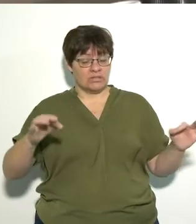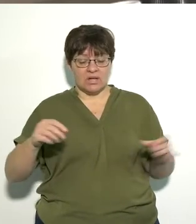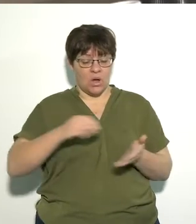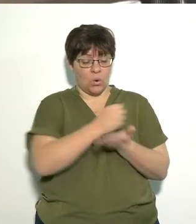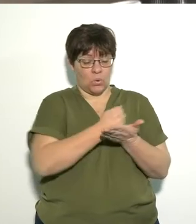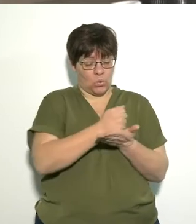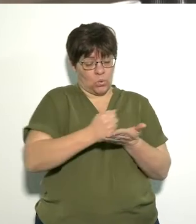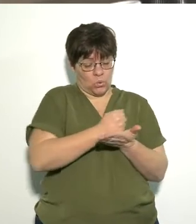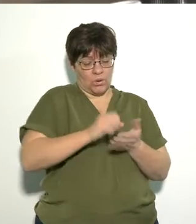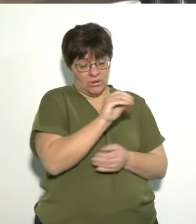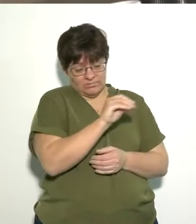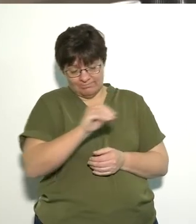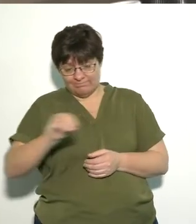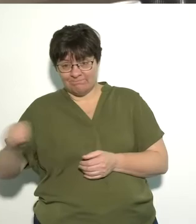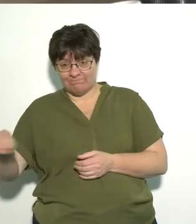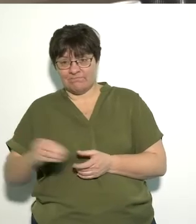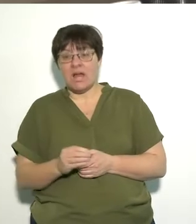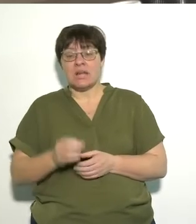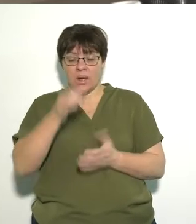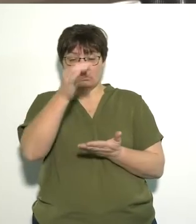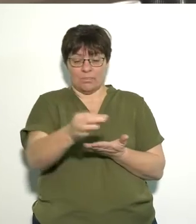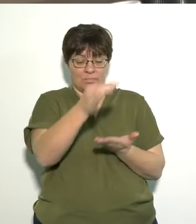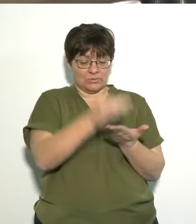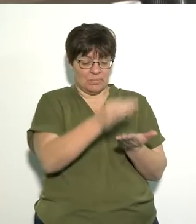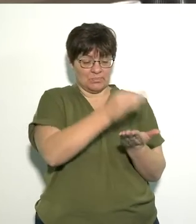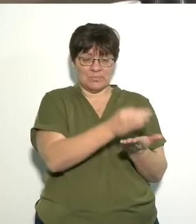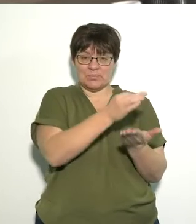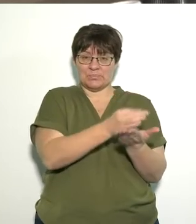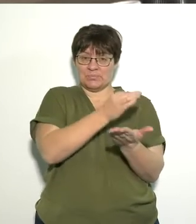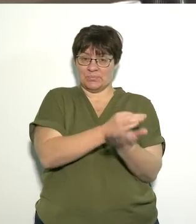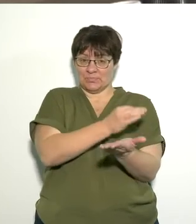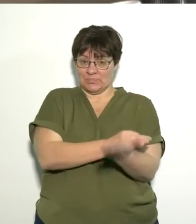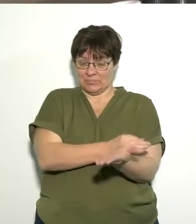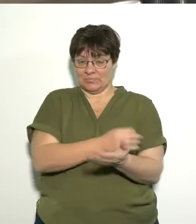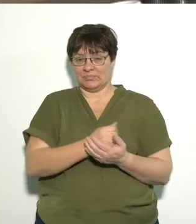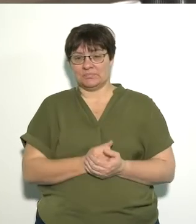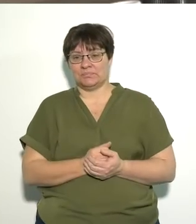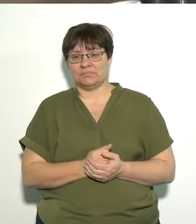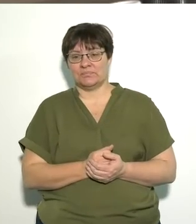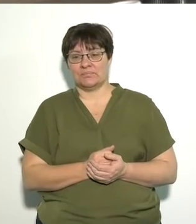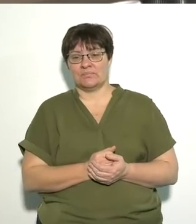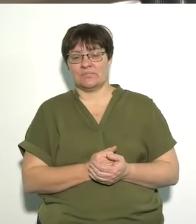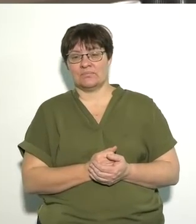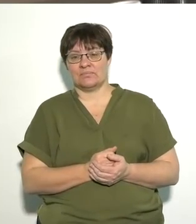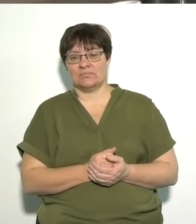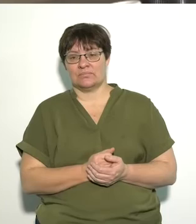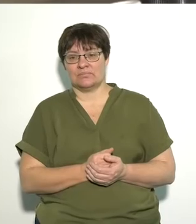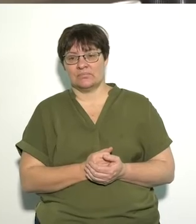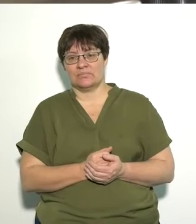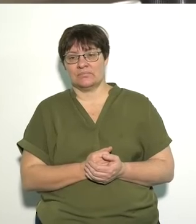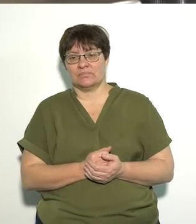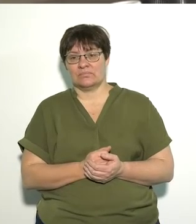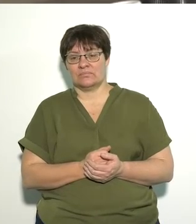worm, and you are going to place your bottle tops down, right next to each other without leaving